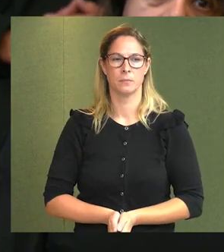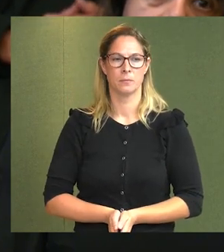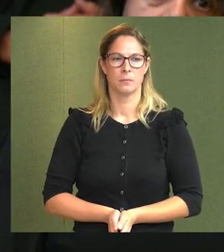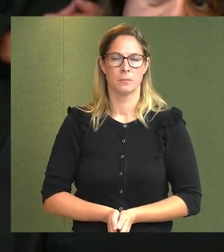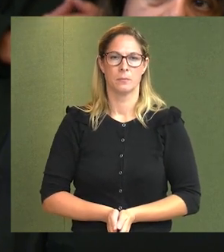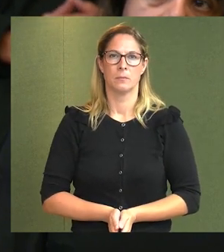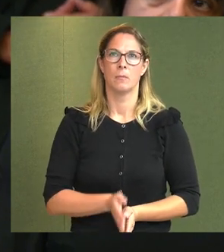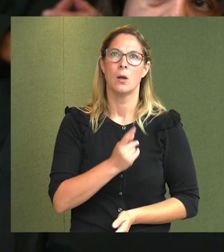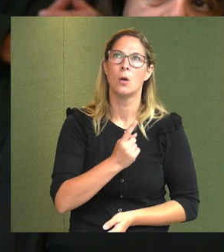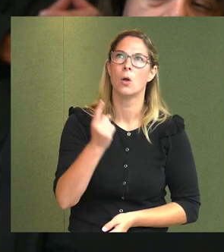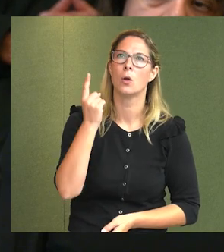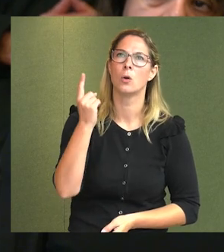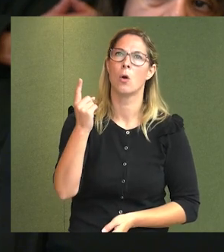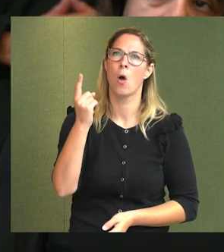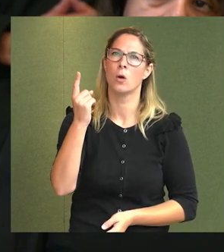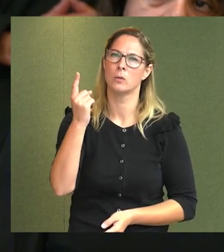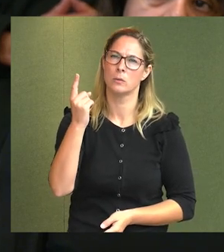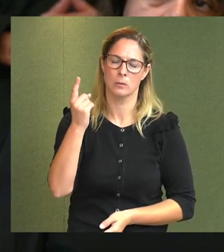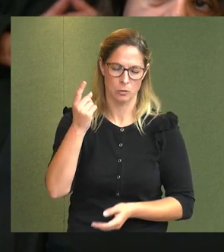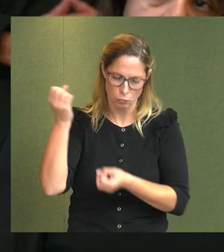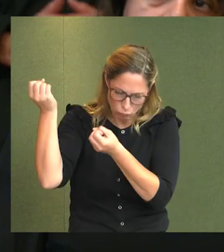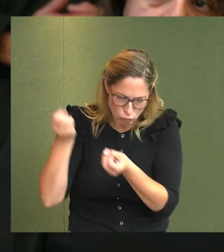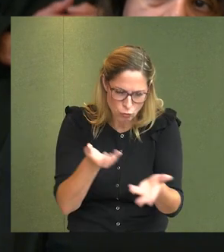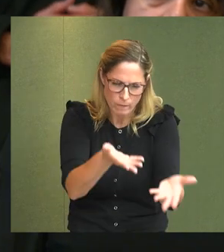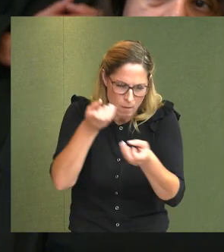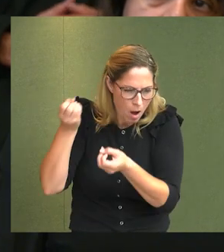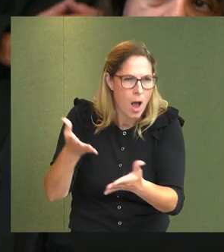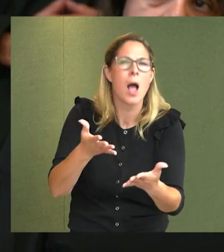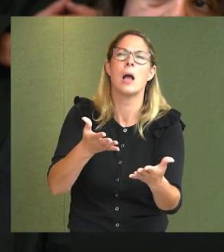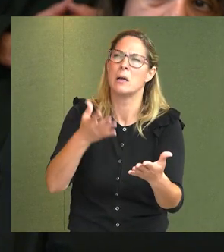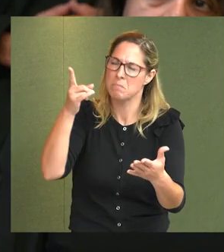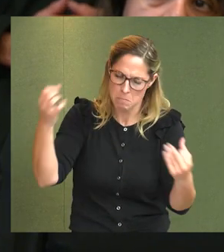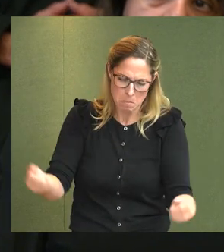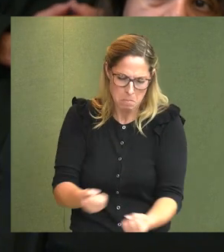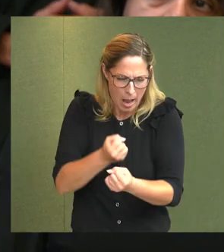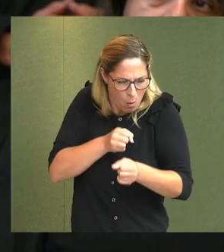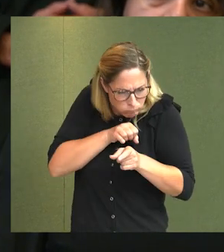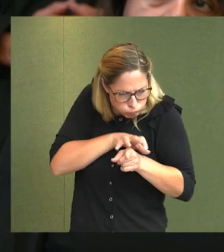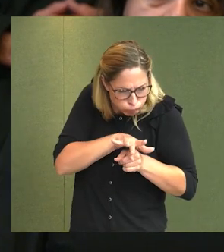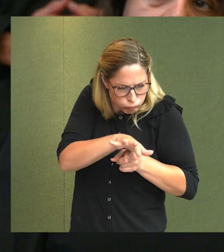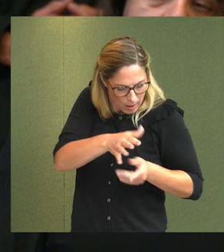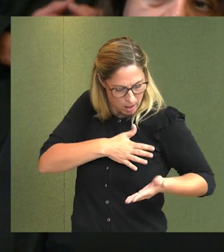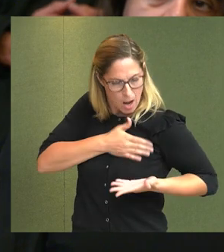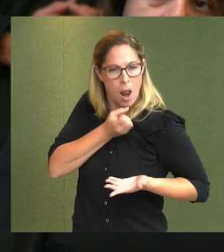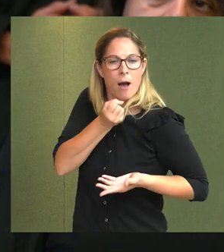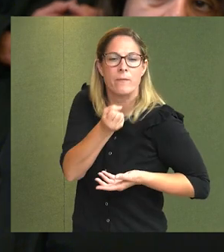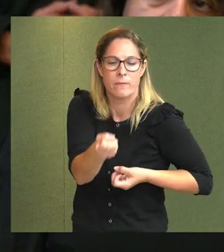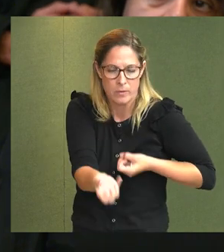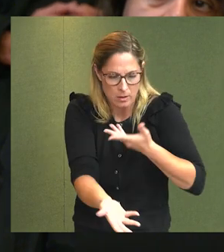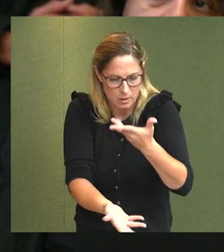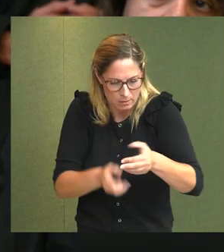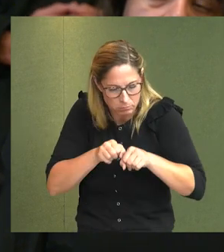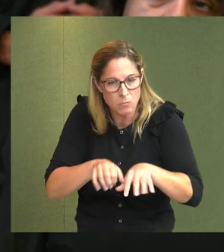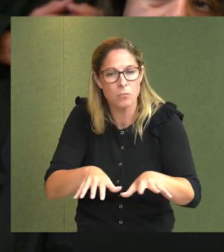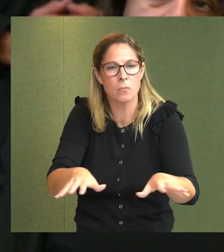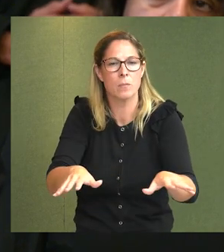O God, you provide for your people by your power and rule over them in love. Bless your